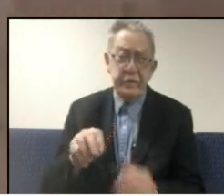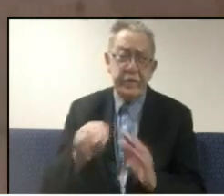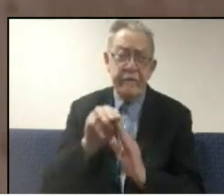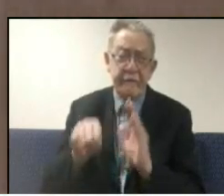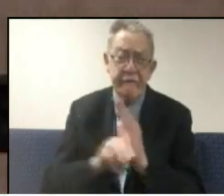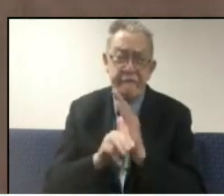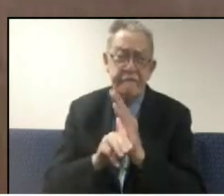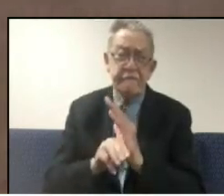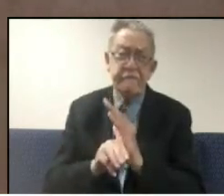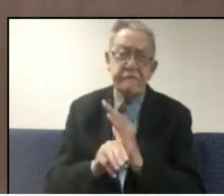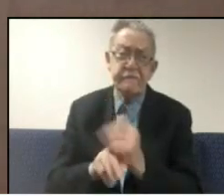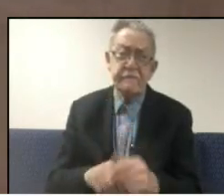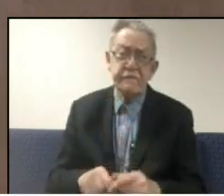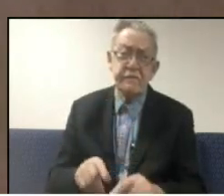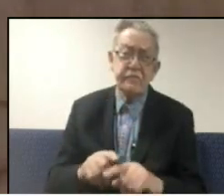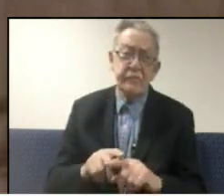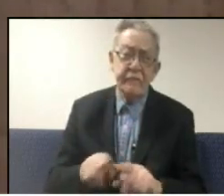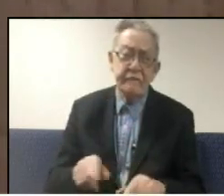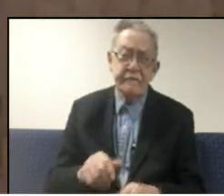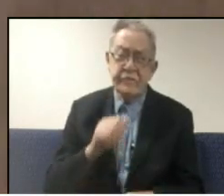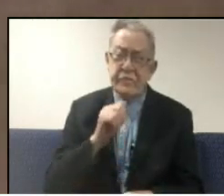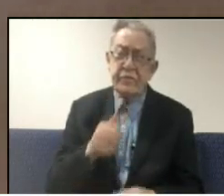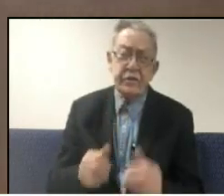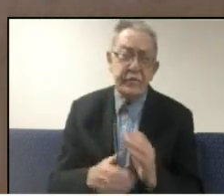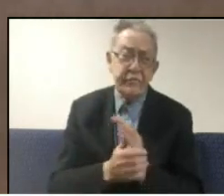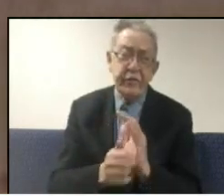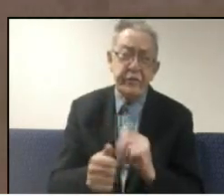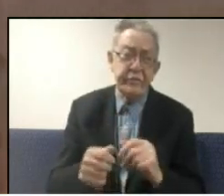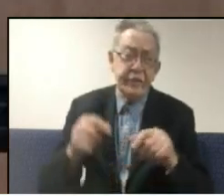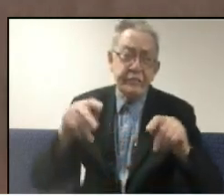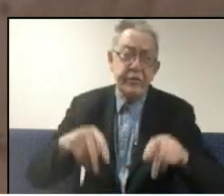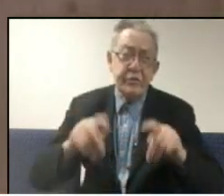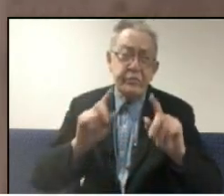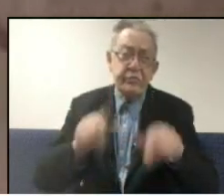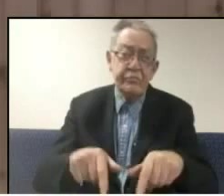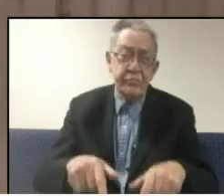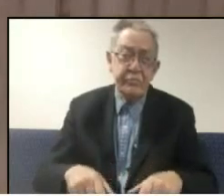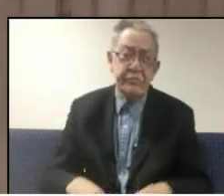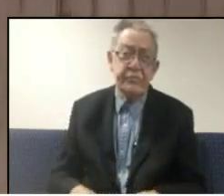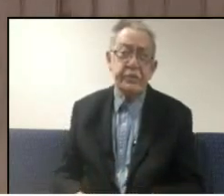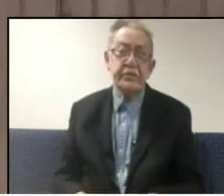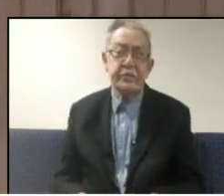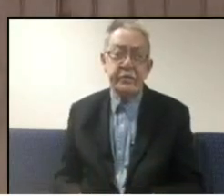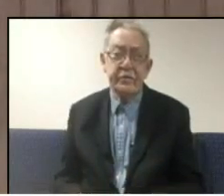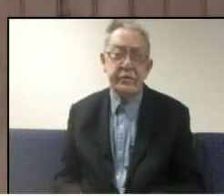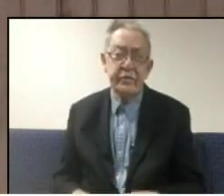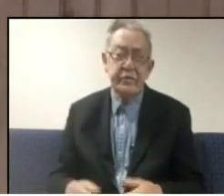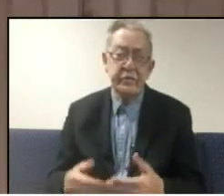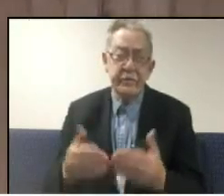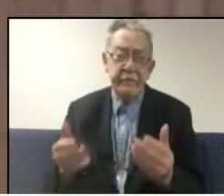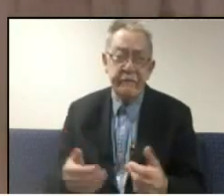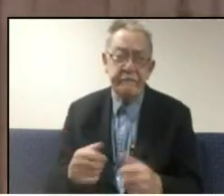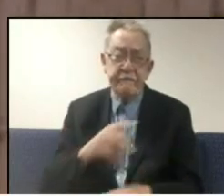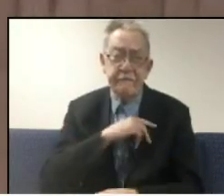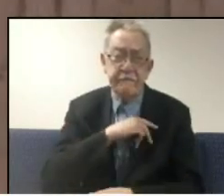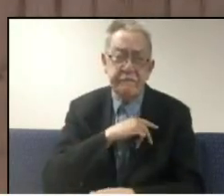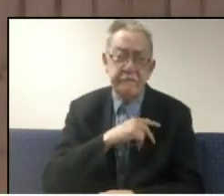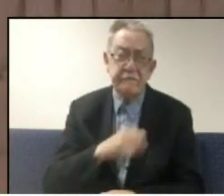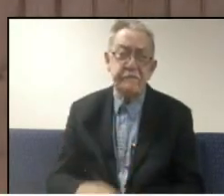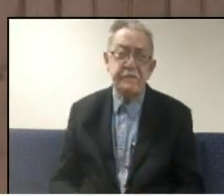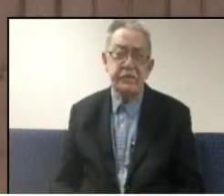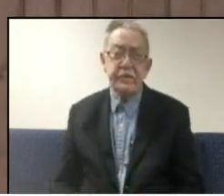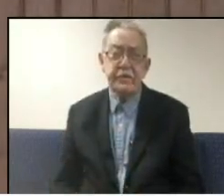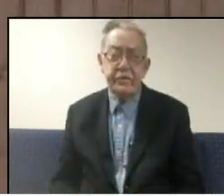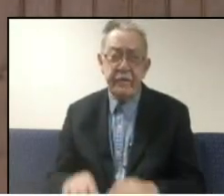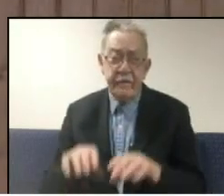another completely and totally unqualified person, goes. And it is here that we see the Apostle Paul. You know what he's